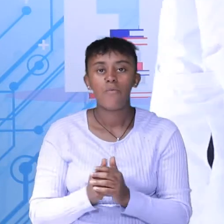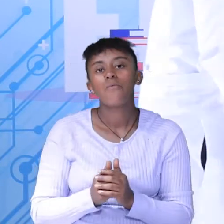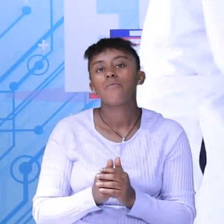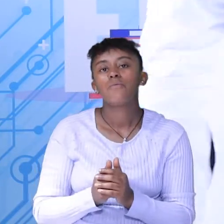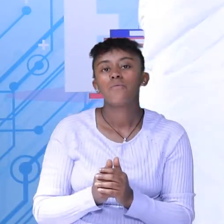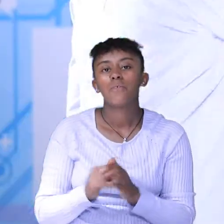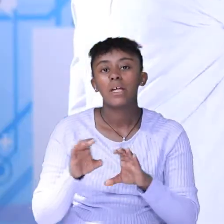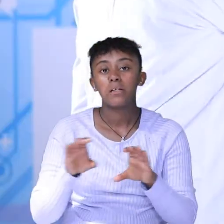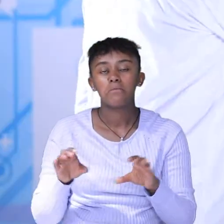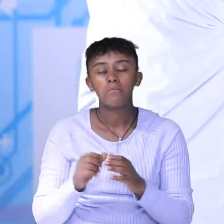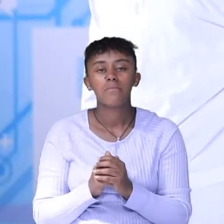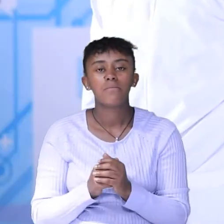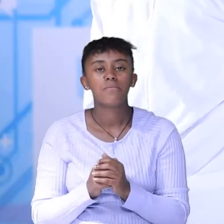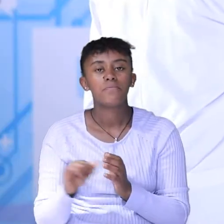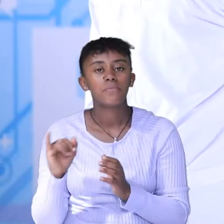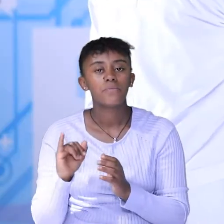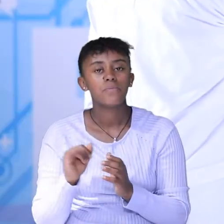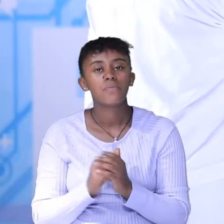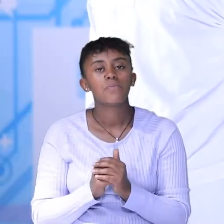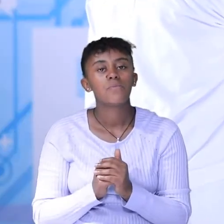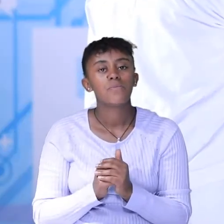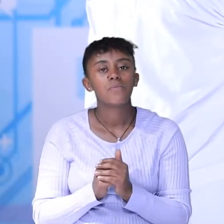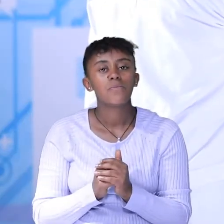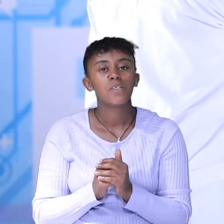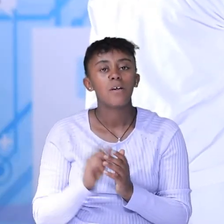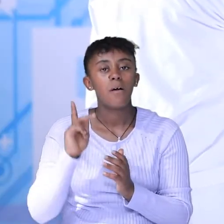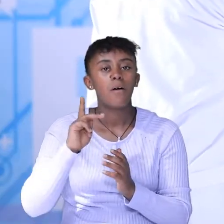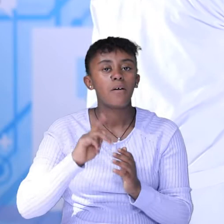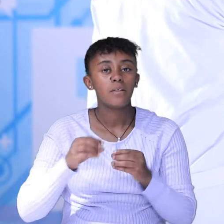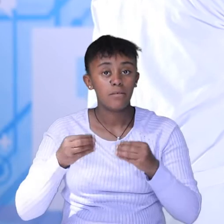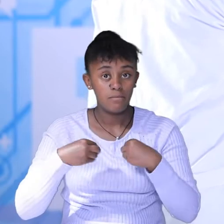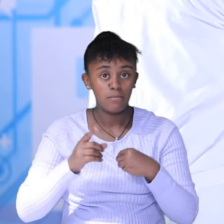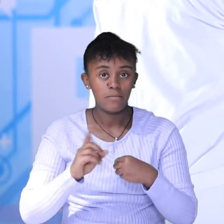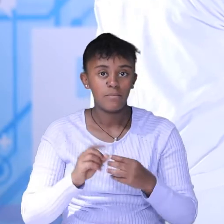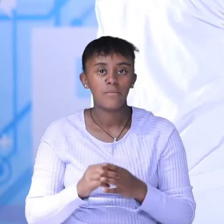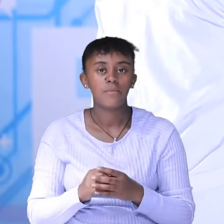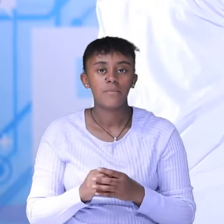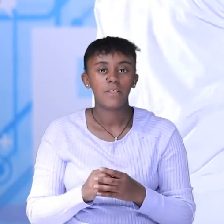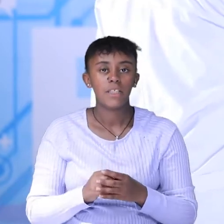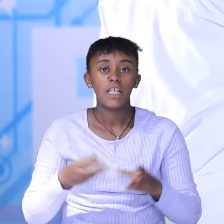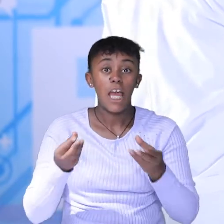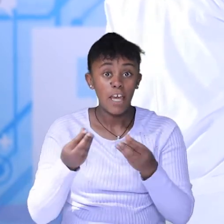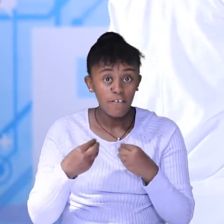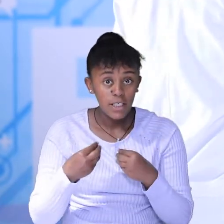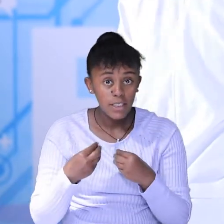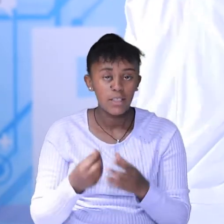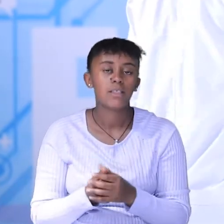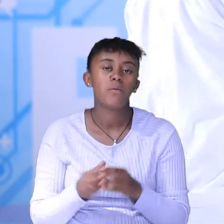conductor. So the given parameters or the given variables